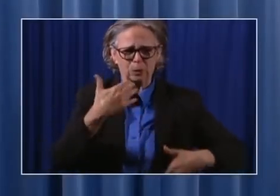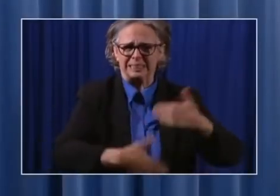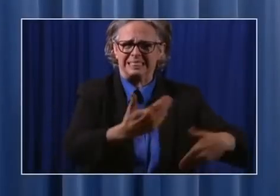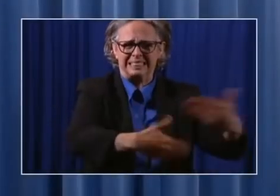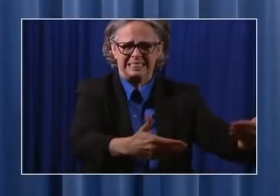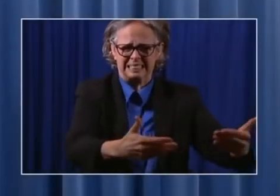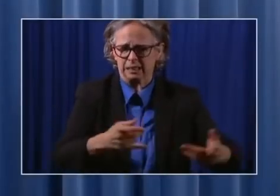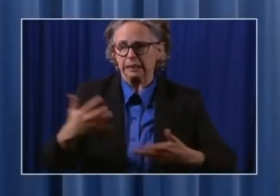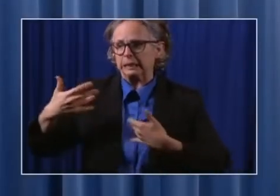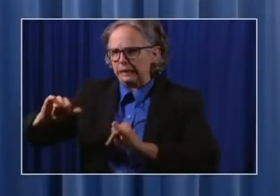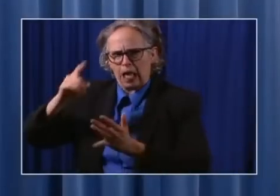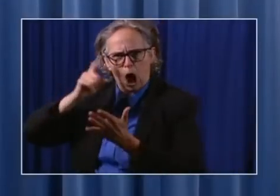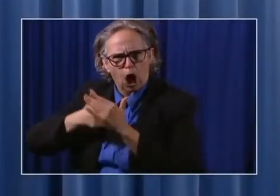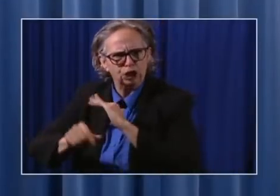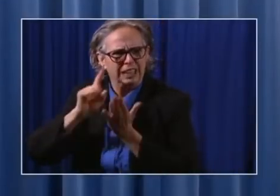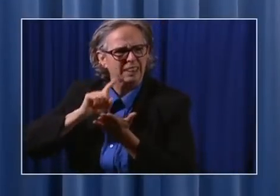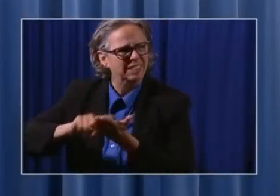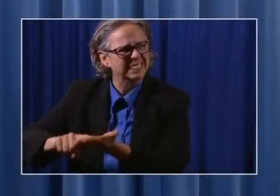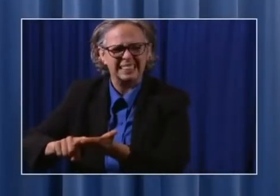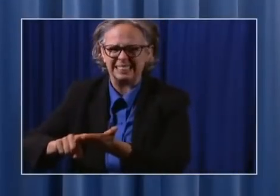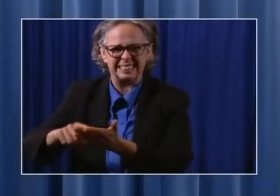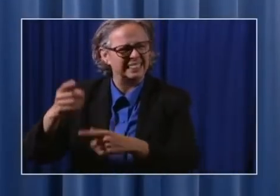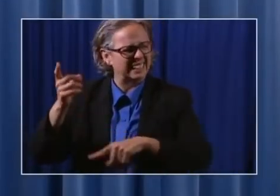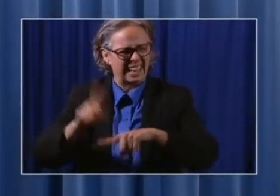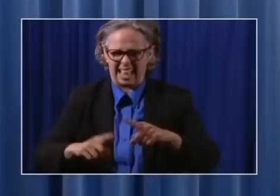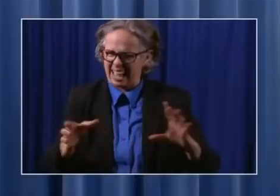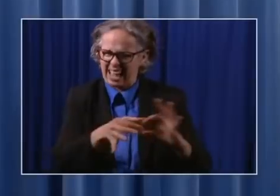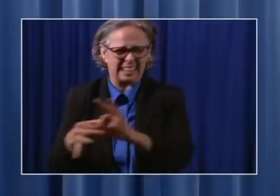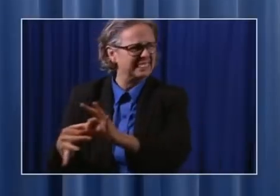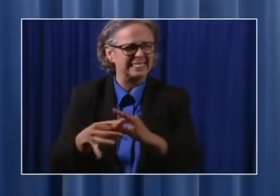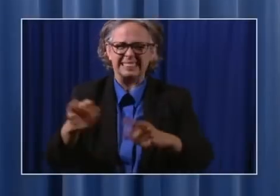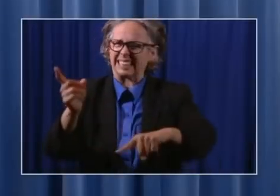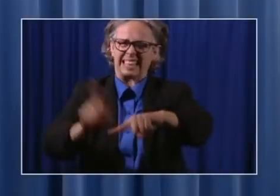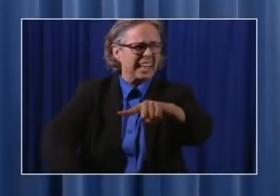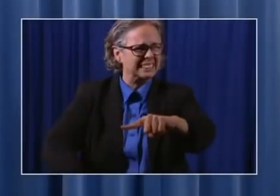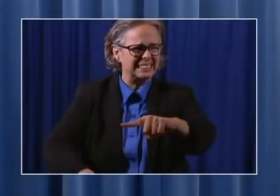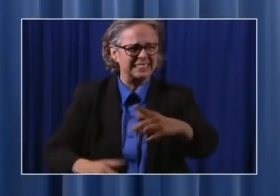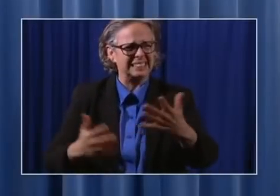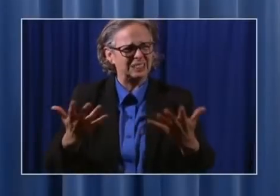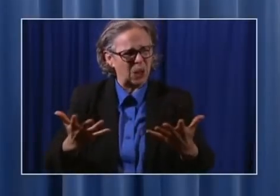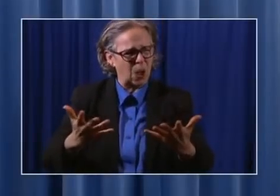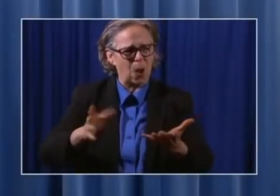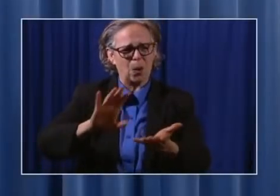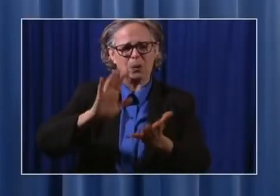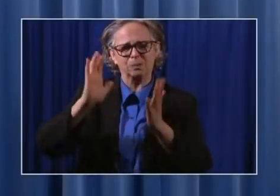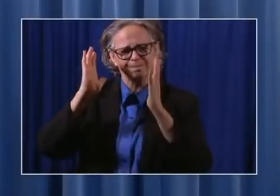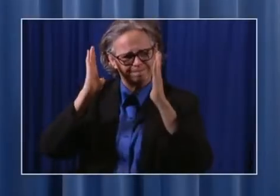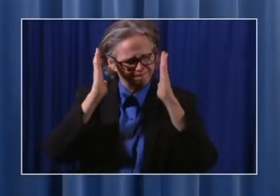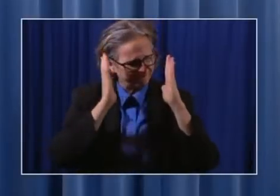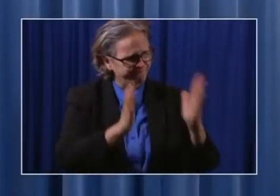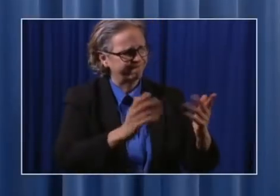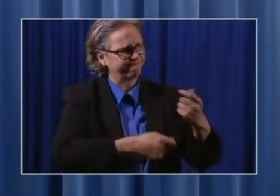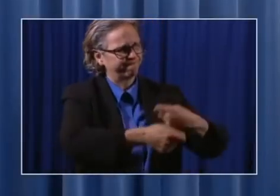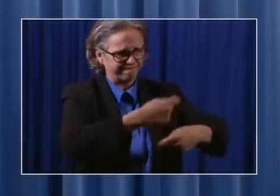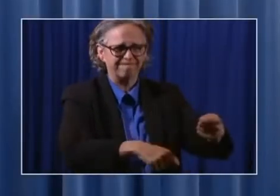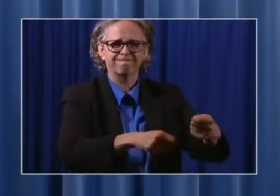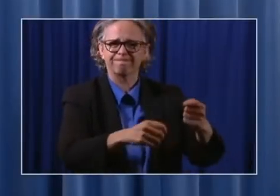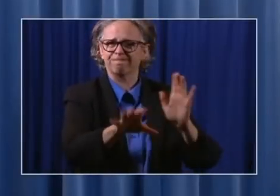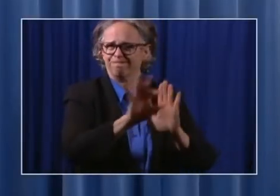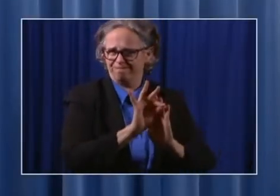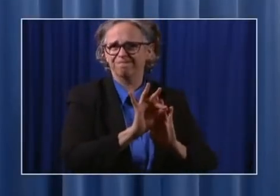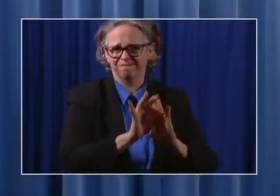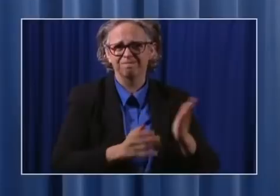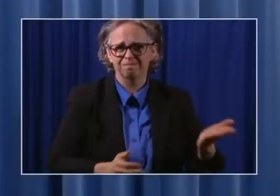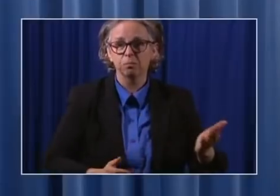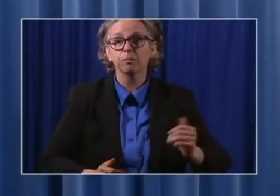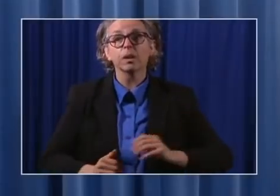charges from the U.S. Attorney's Office and from the FBI. So the people's